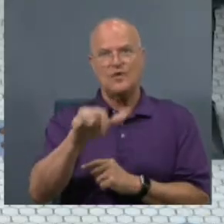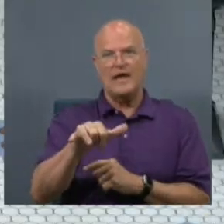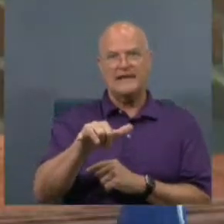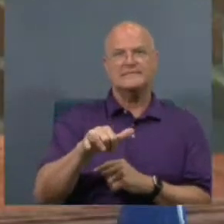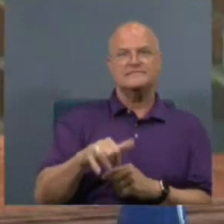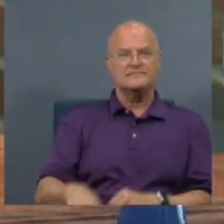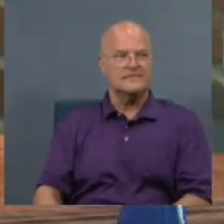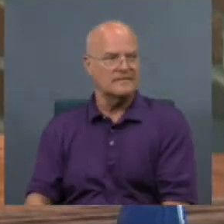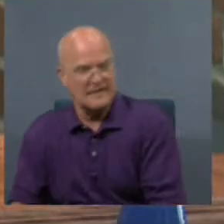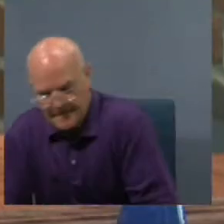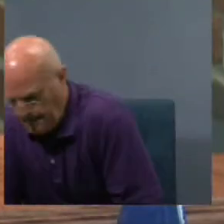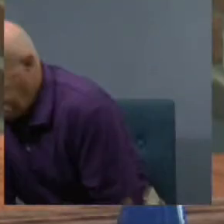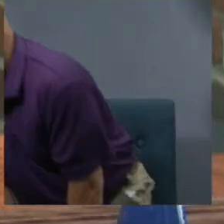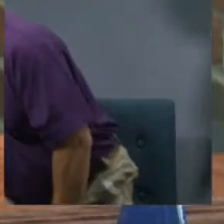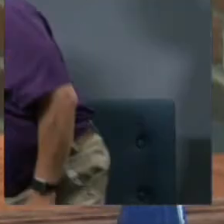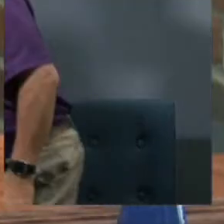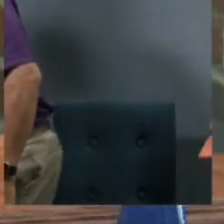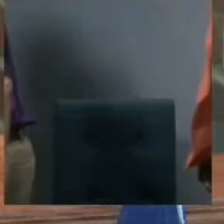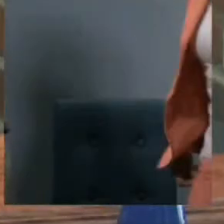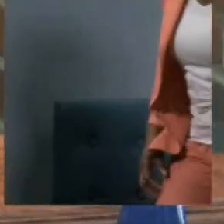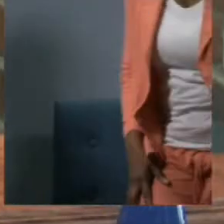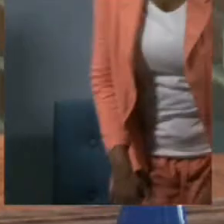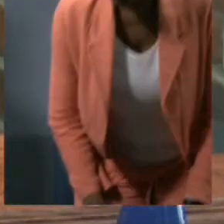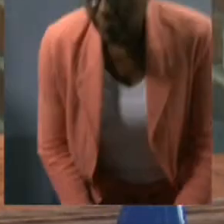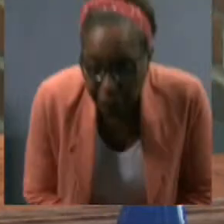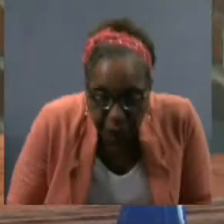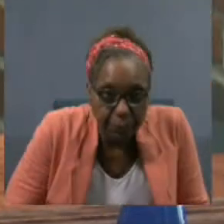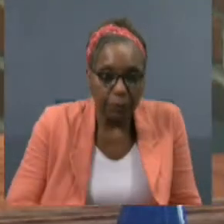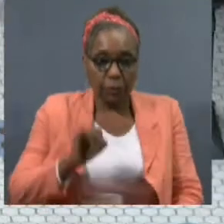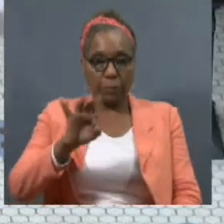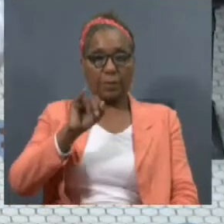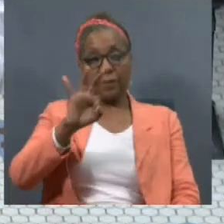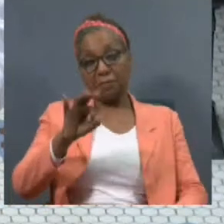Okay. So if there is a proposed use, what is that use?